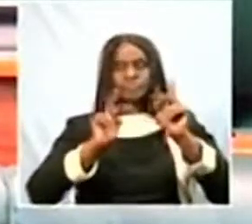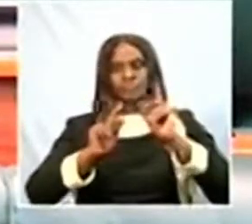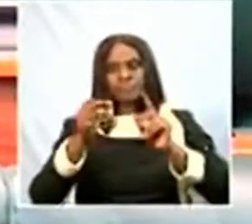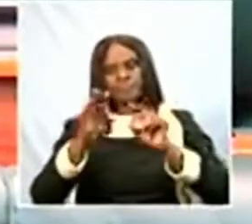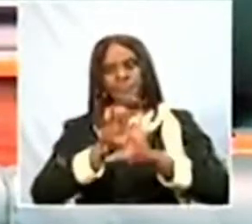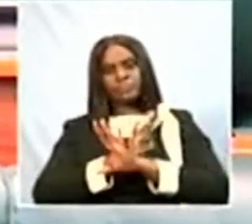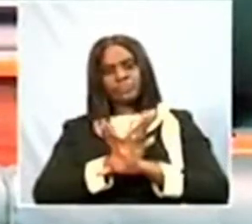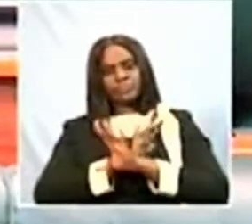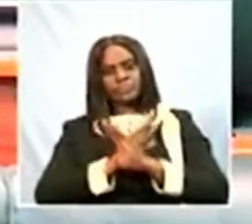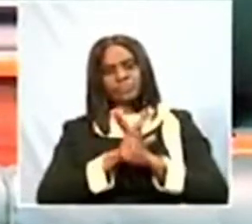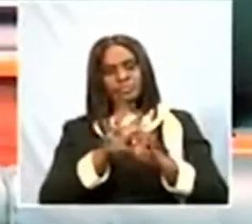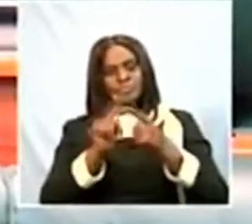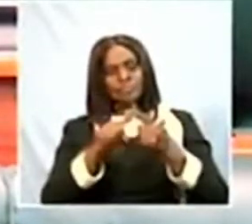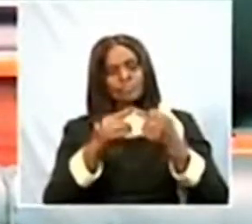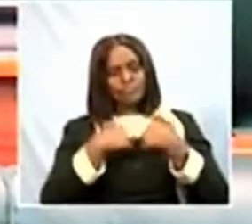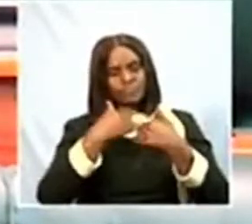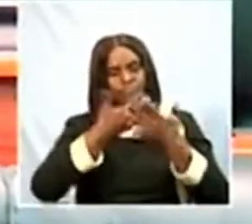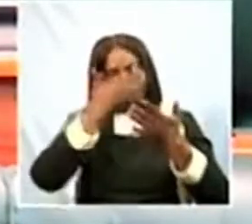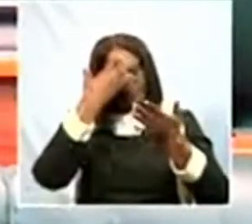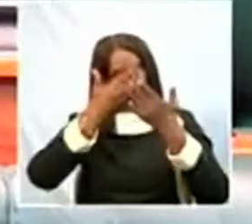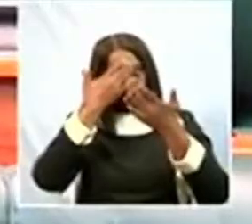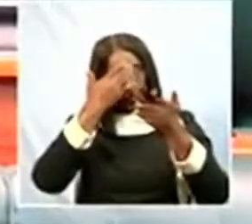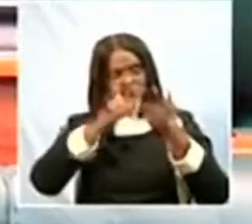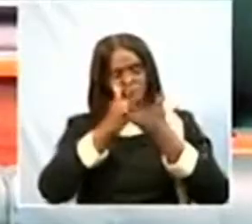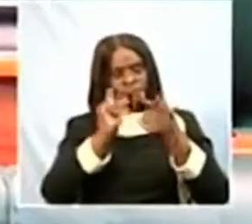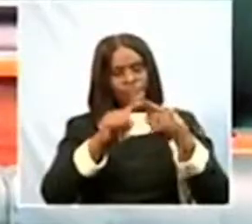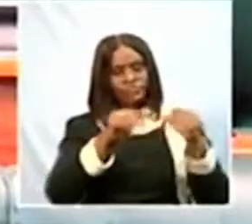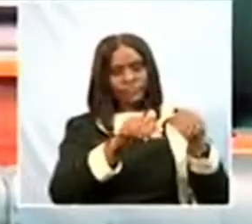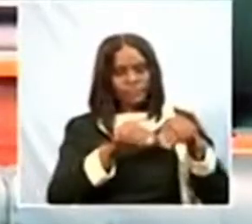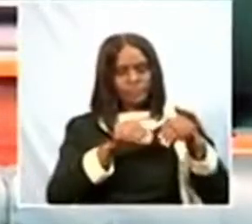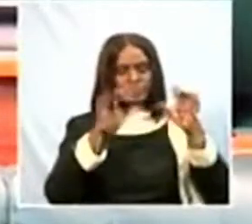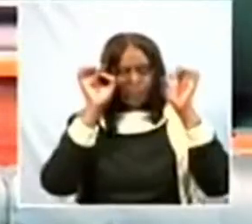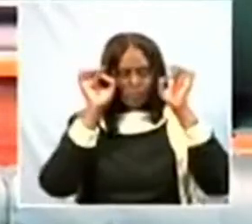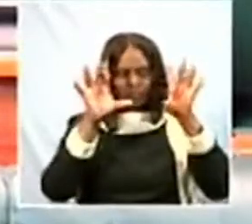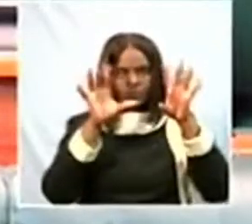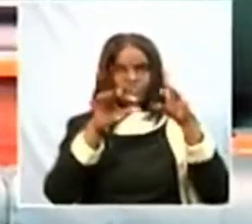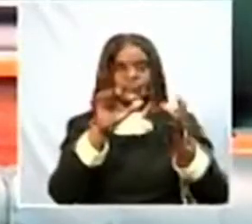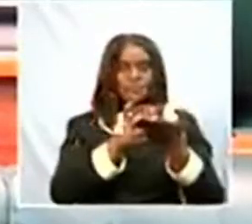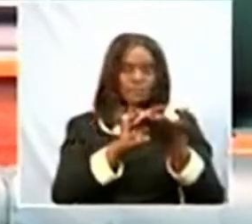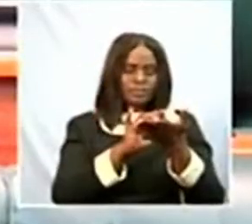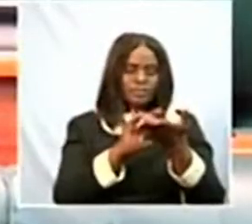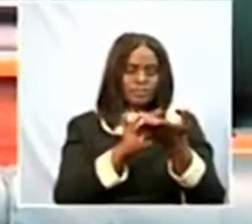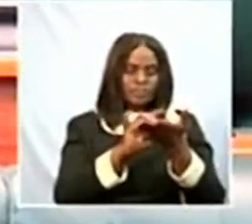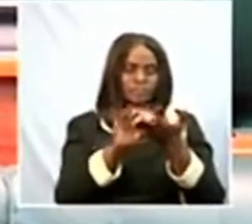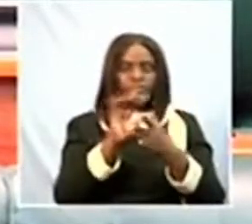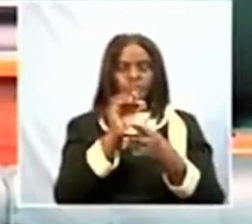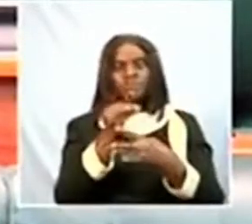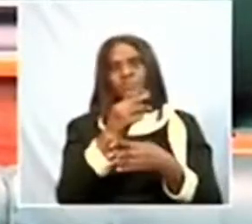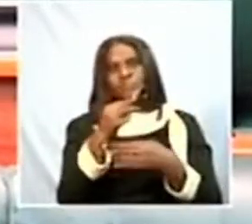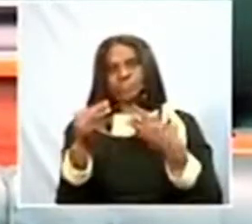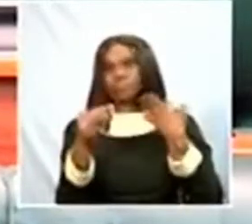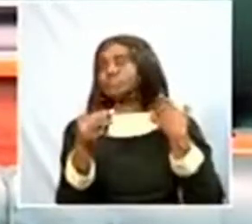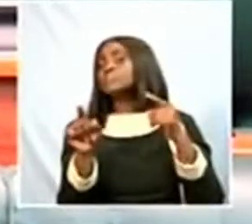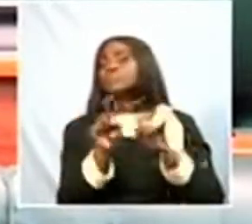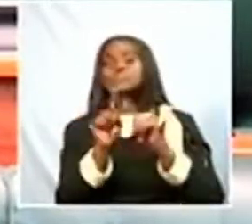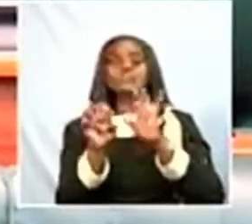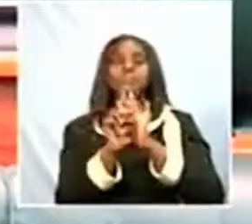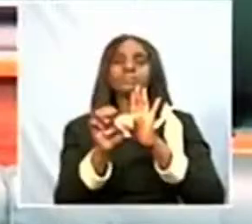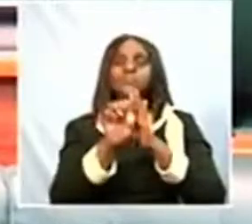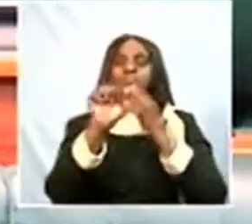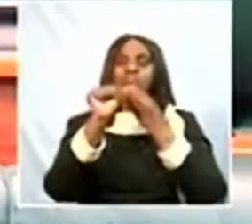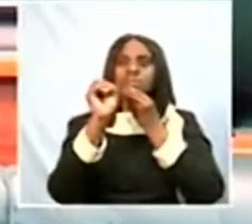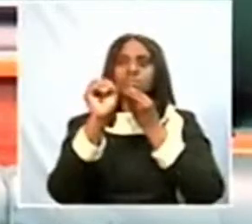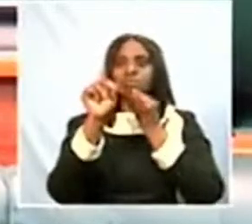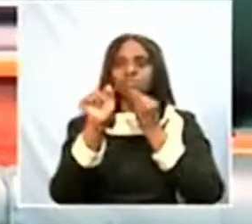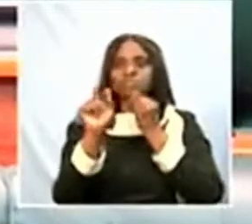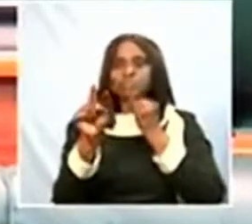of Zambia to learn how to avoid harmful chemicals or harmful materials like soda.